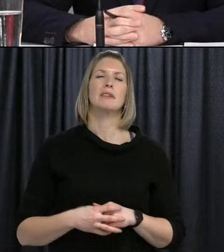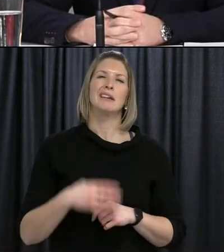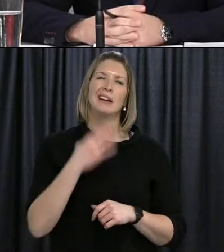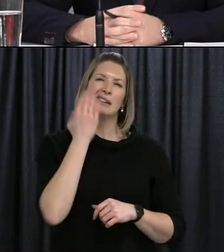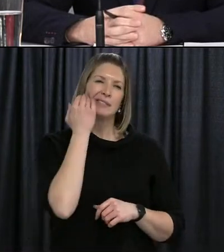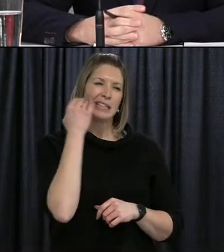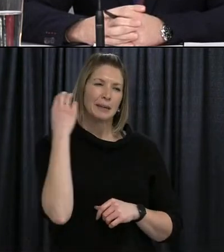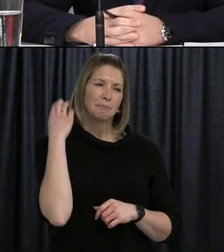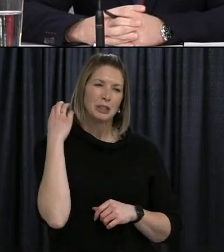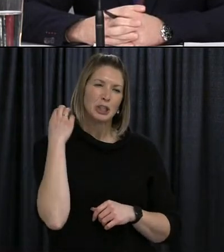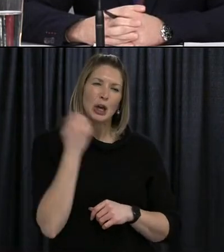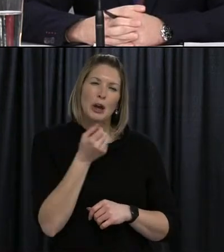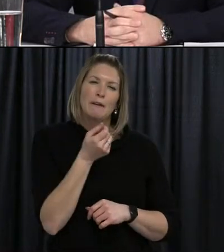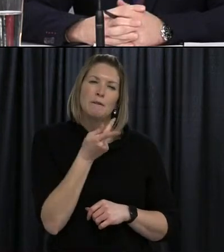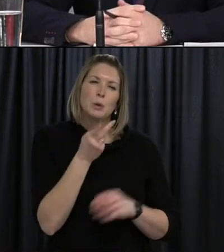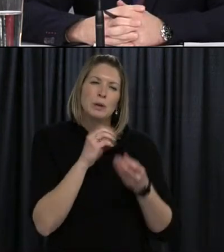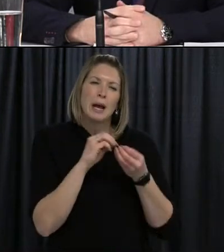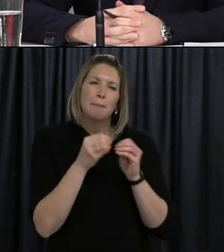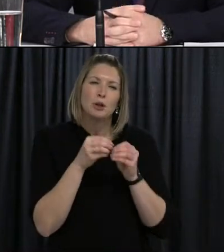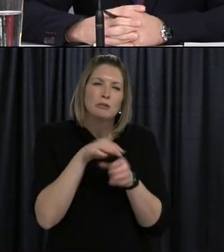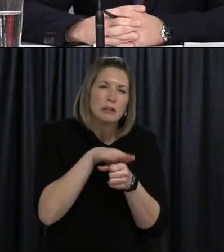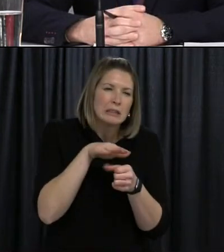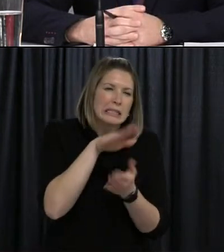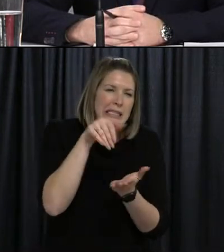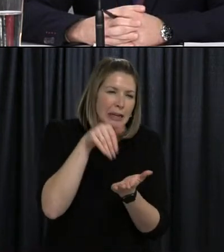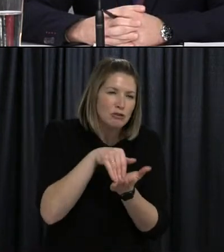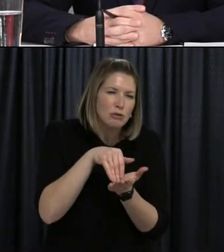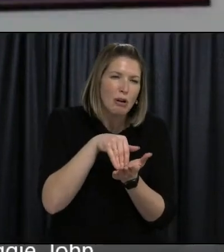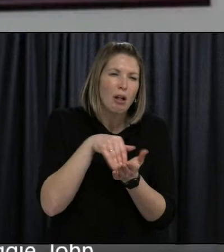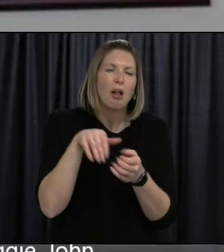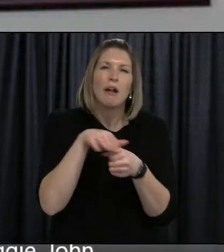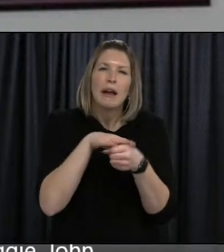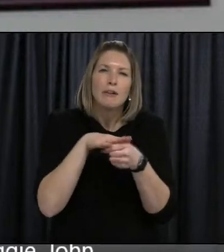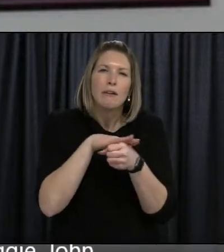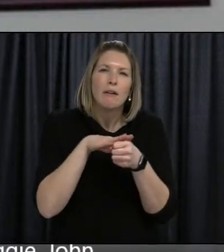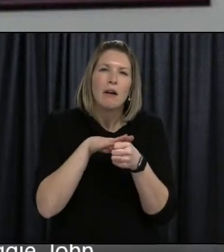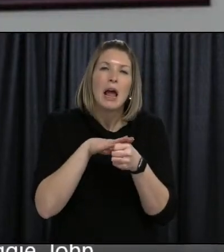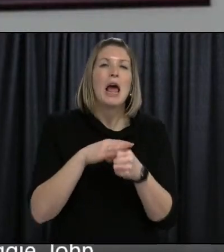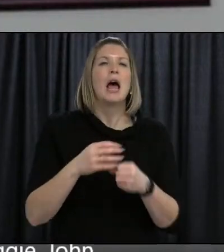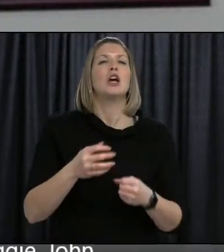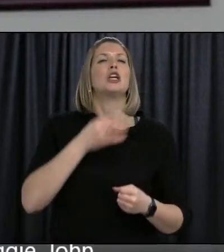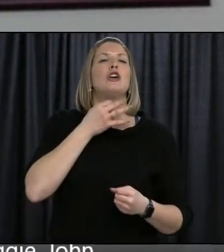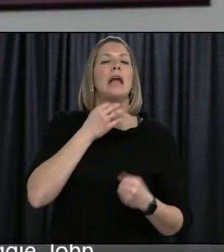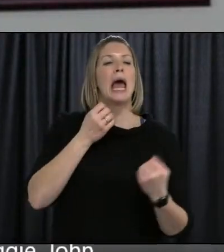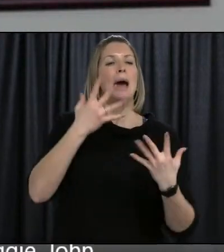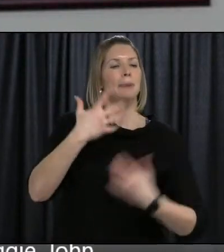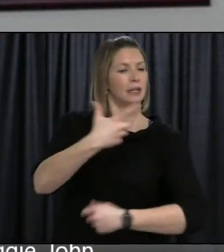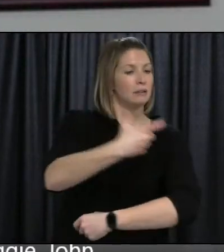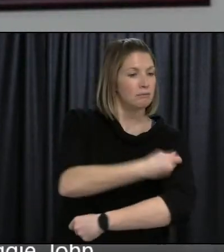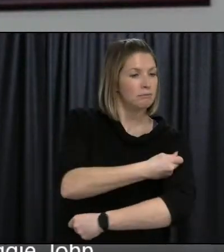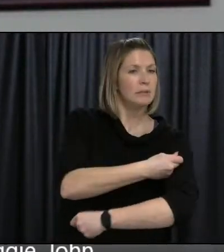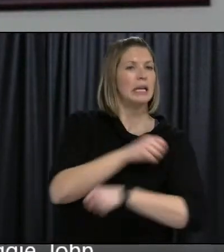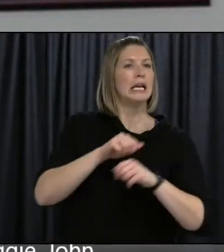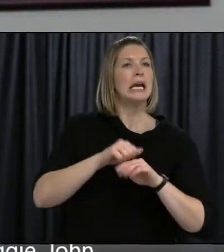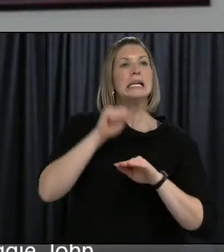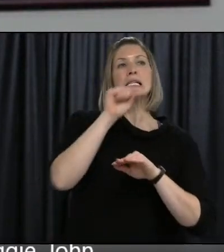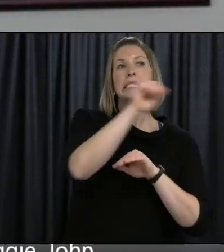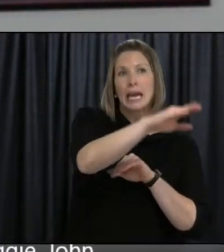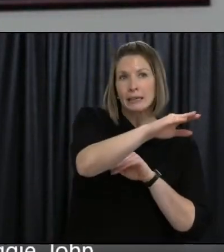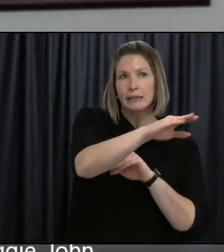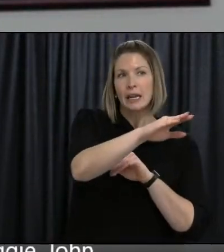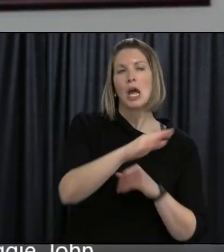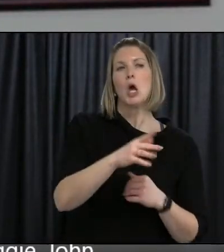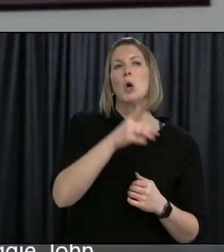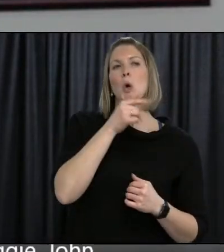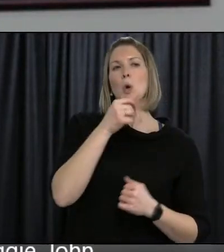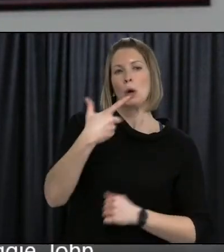from different regions. I'm wondering if you could give me the overall number in terms of how many doses of vaccine total have been delivered and how many of those